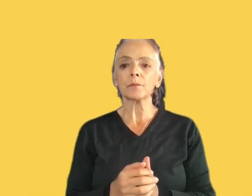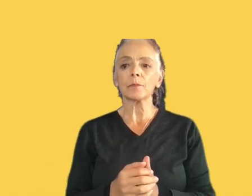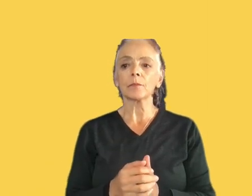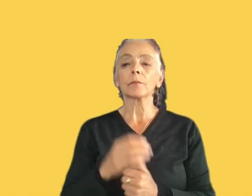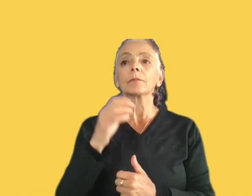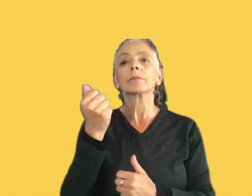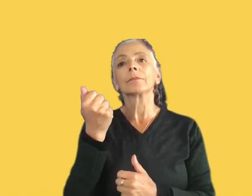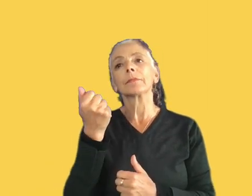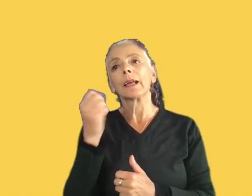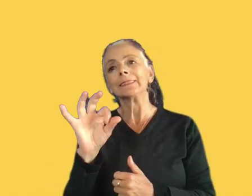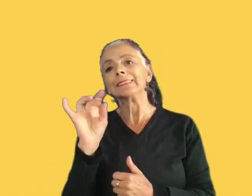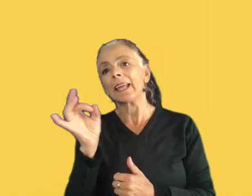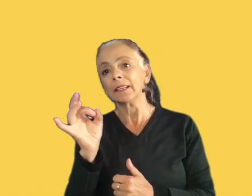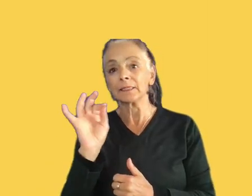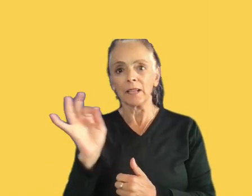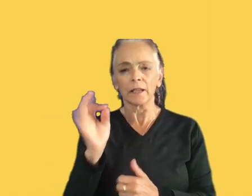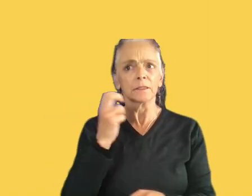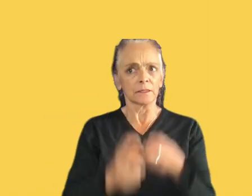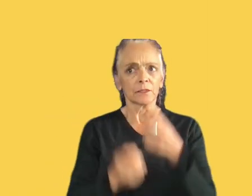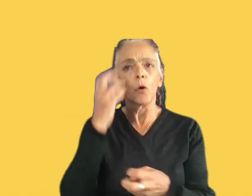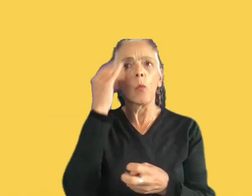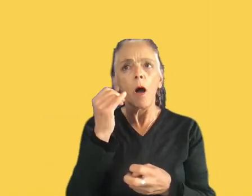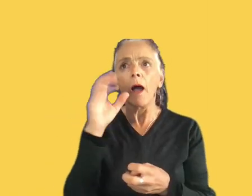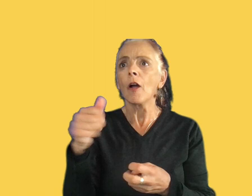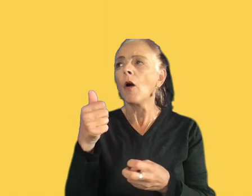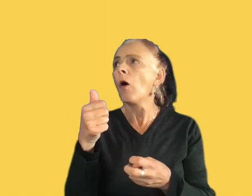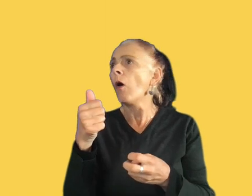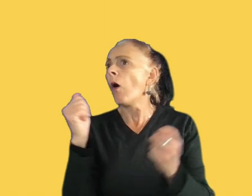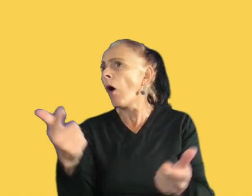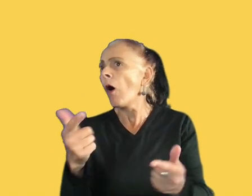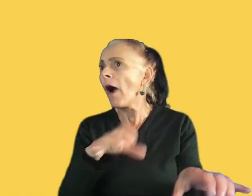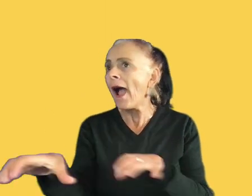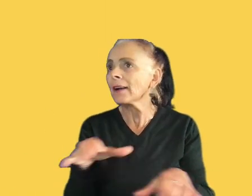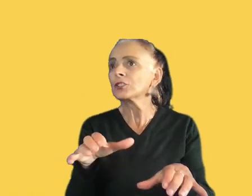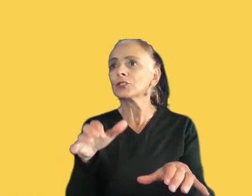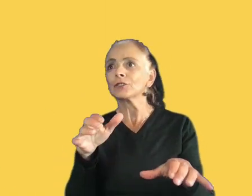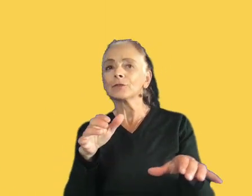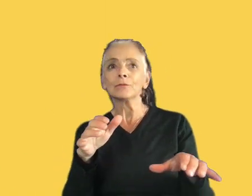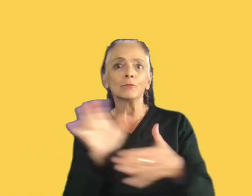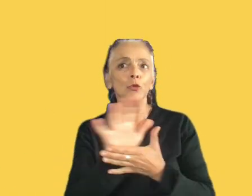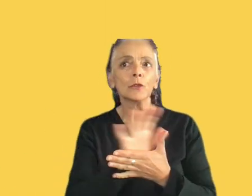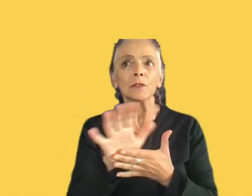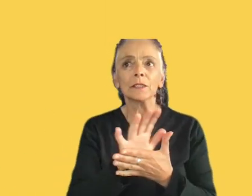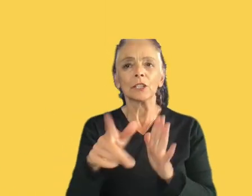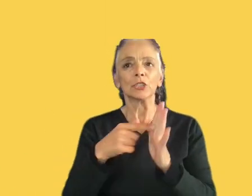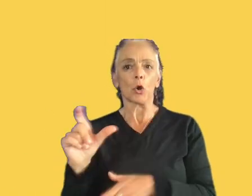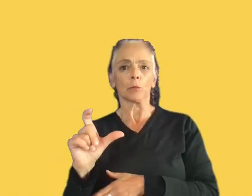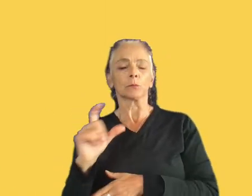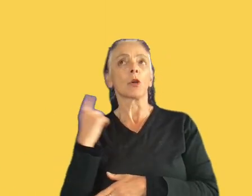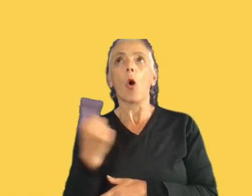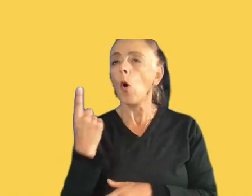The 80s and 90s were especially difficult because every other action movie that came out unapologetically depicted Muslims as the